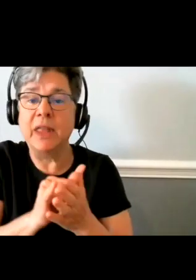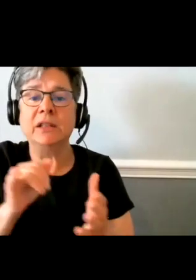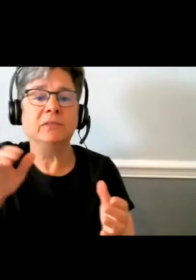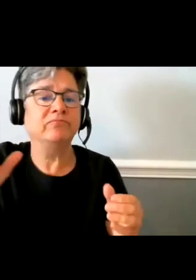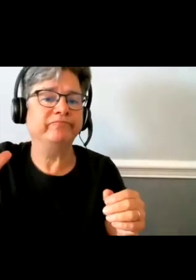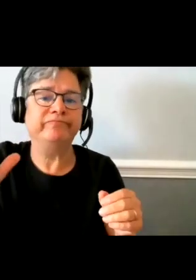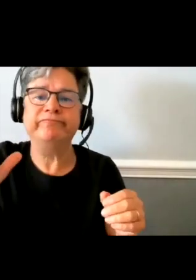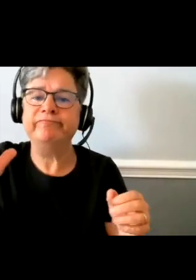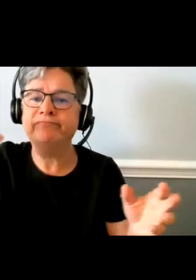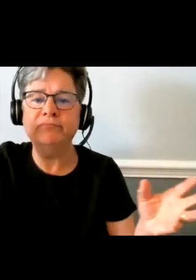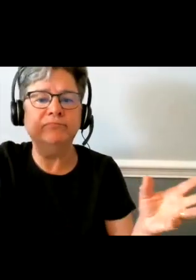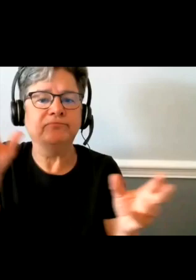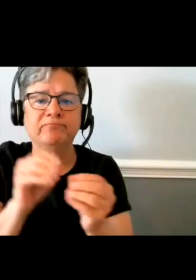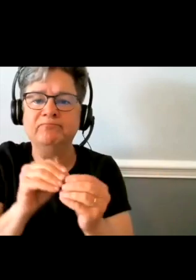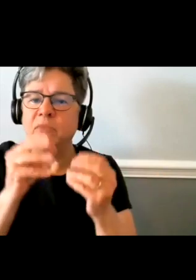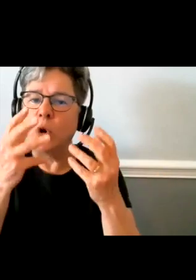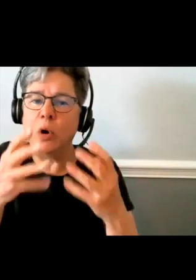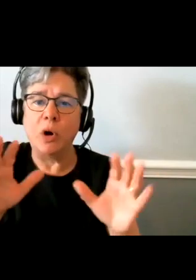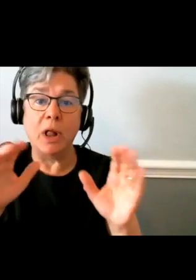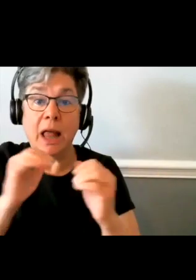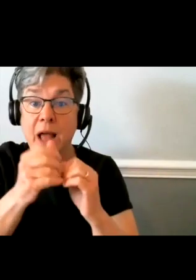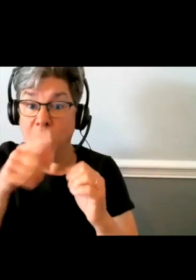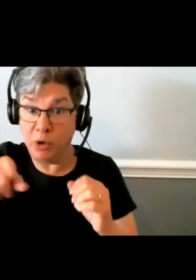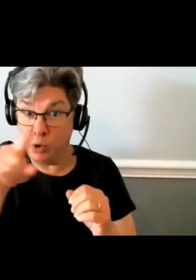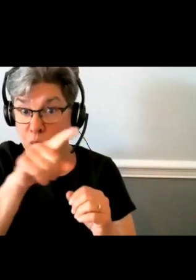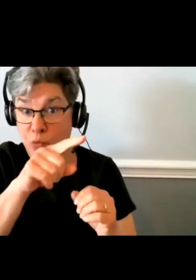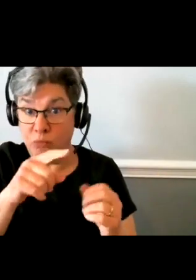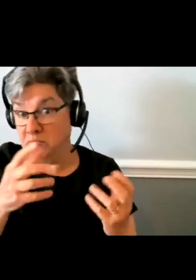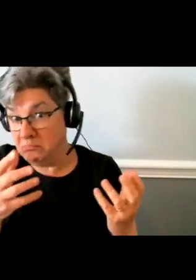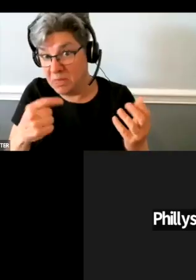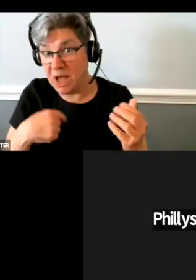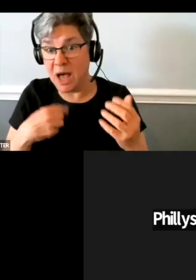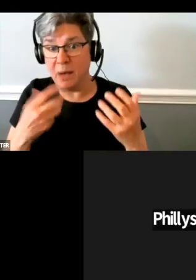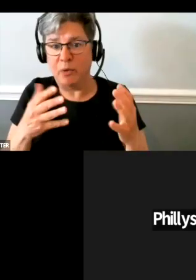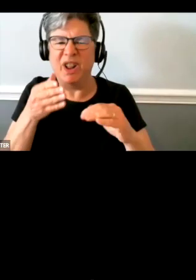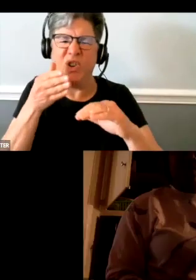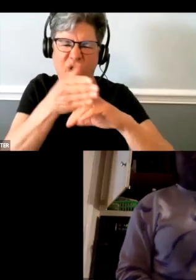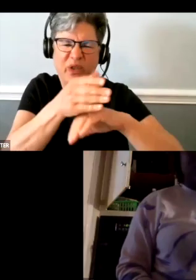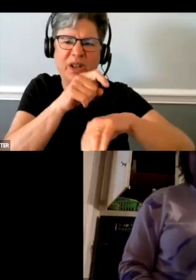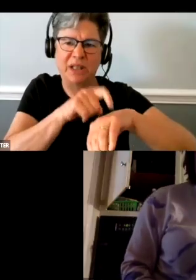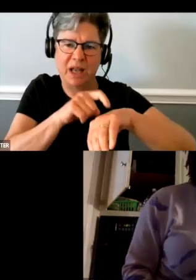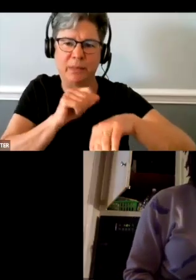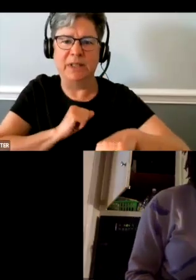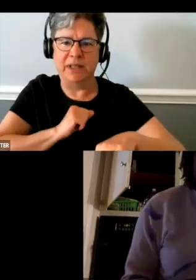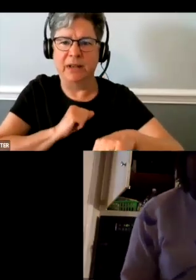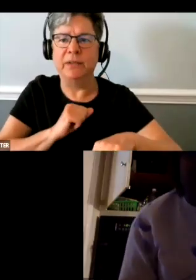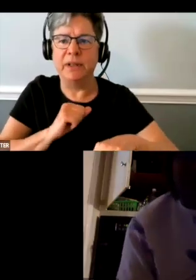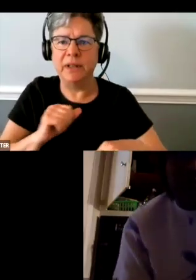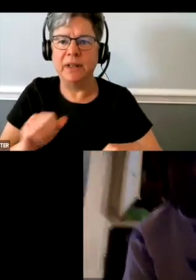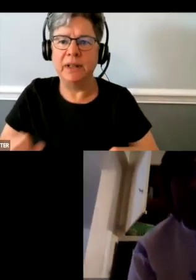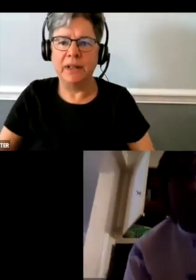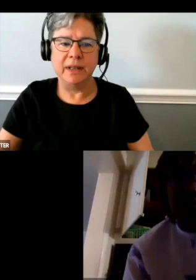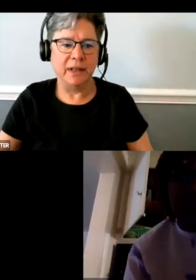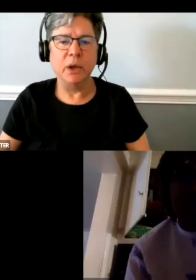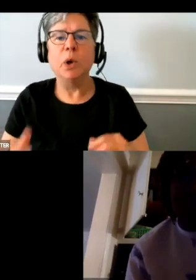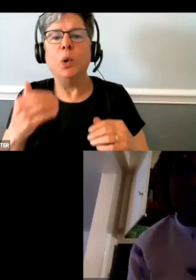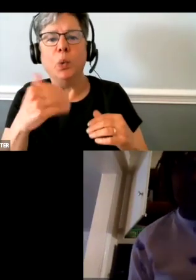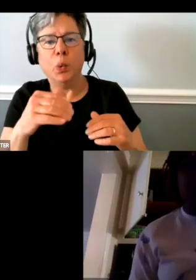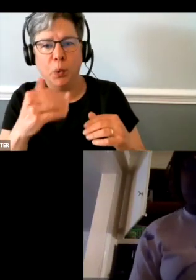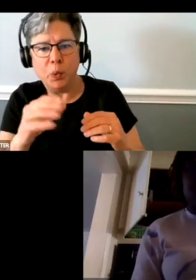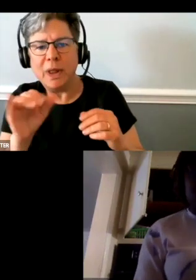that. How are you guys doing? I know I'm already going overtime here. It's like a whole little city in there.